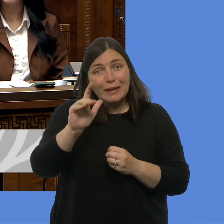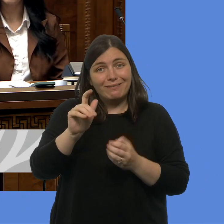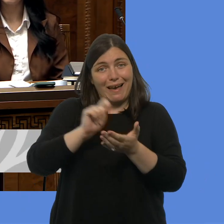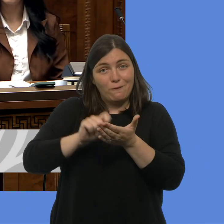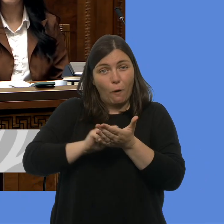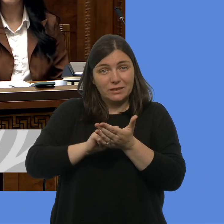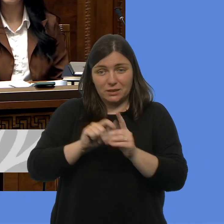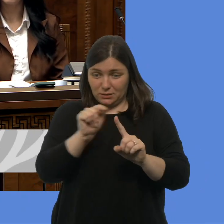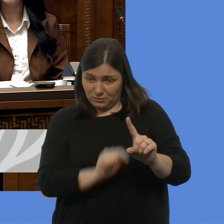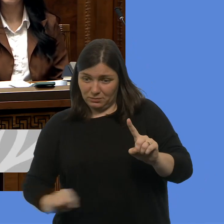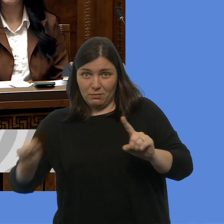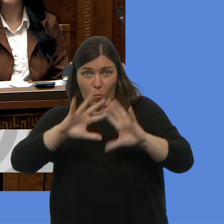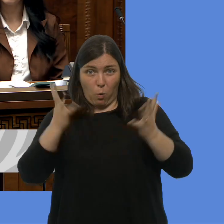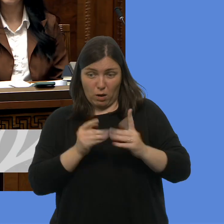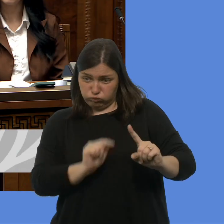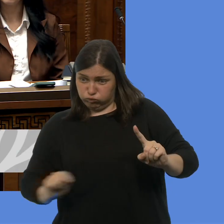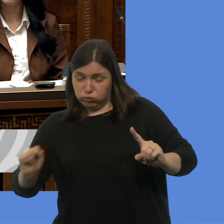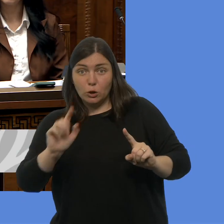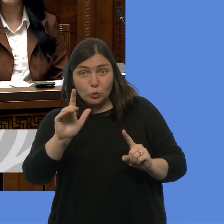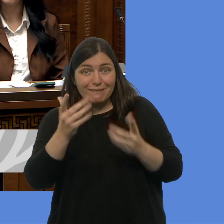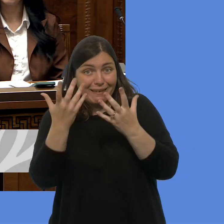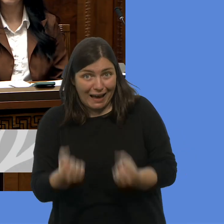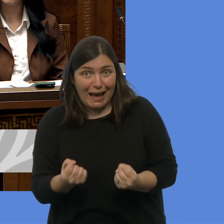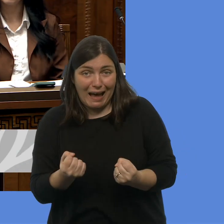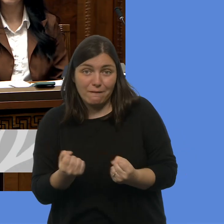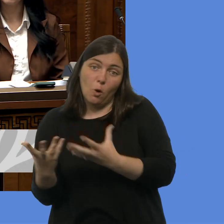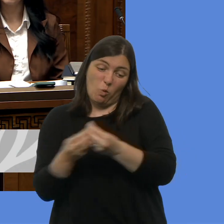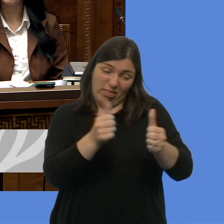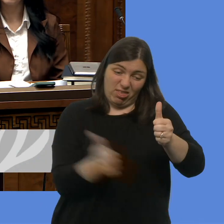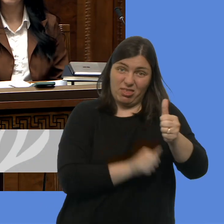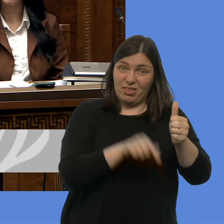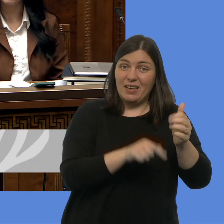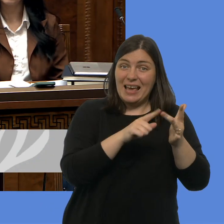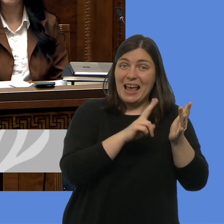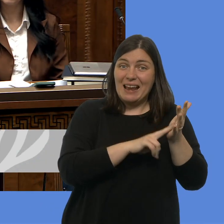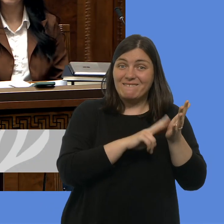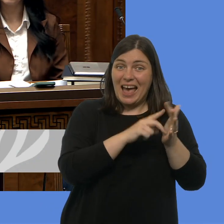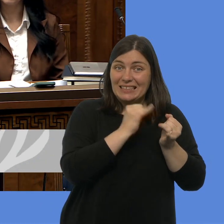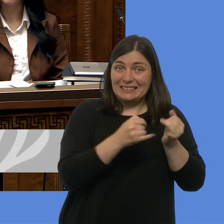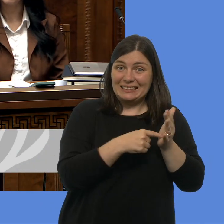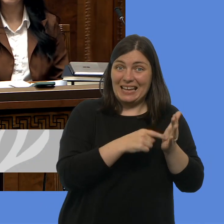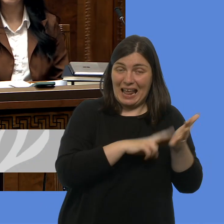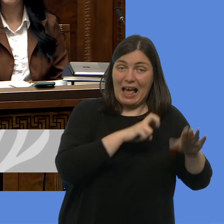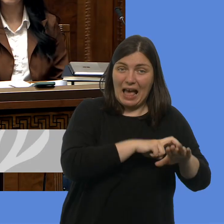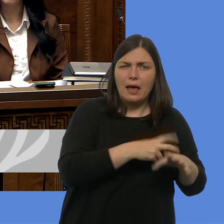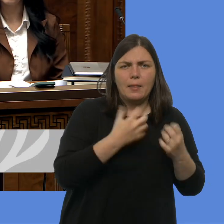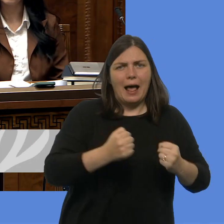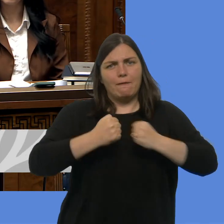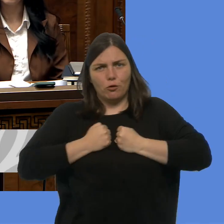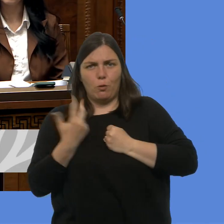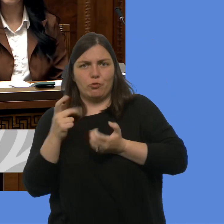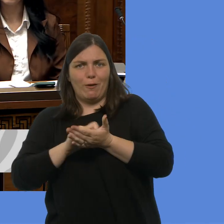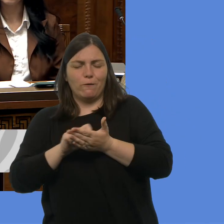NI, and then we've got our own 3 offices, Brussels, US and Beijing. You have to overlay all of those areas of work, and that's what you'll see